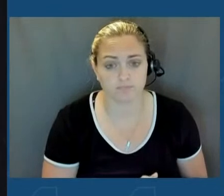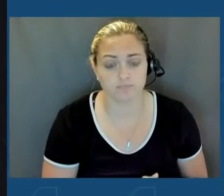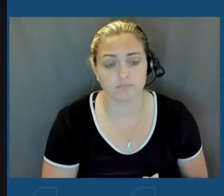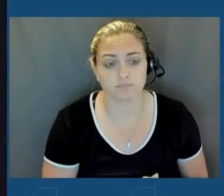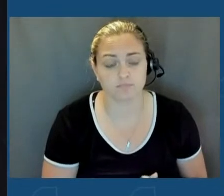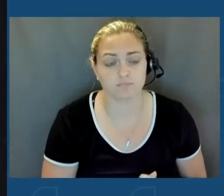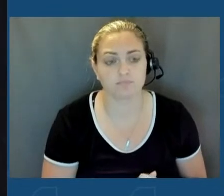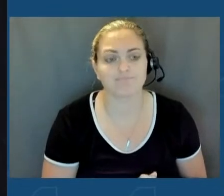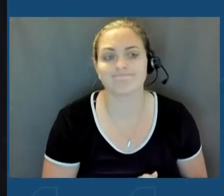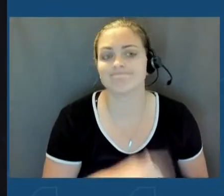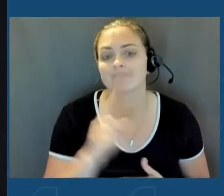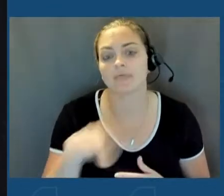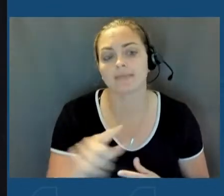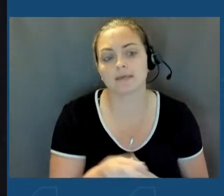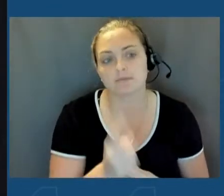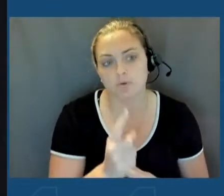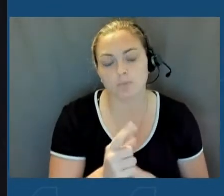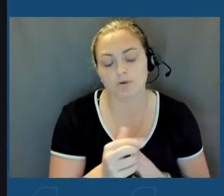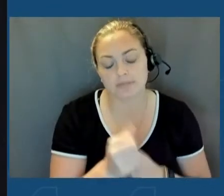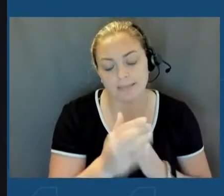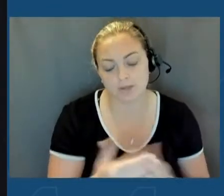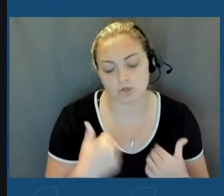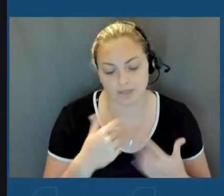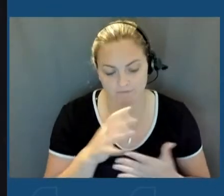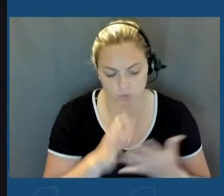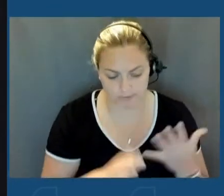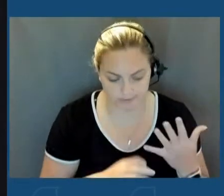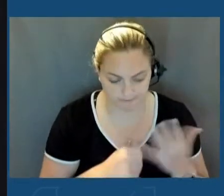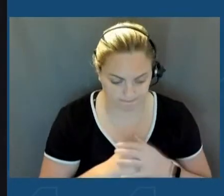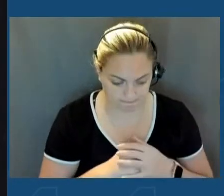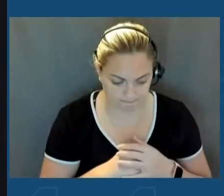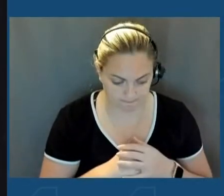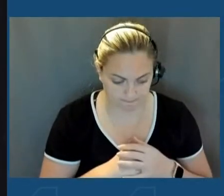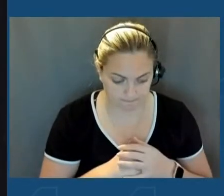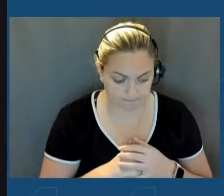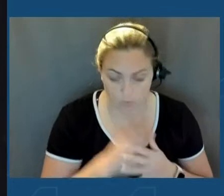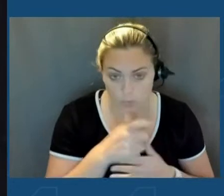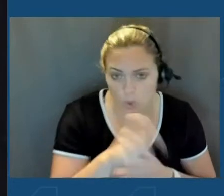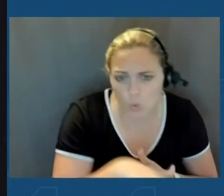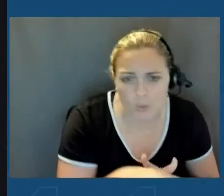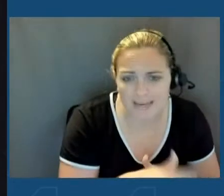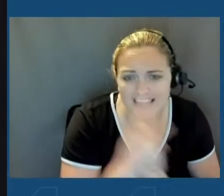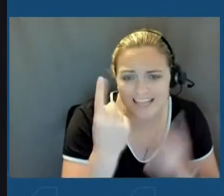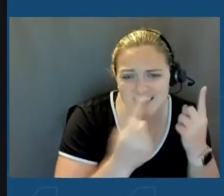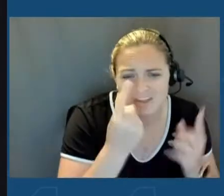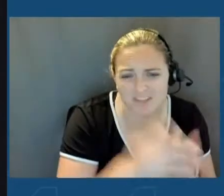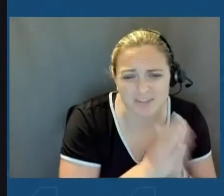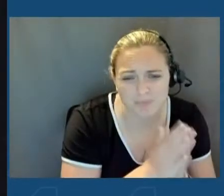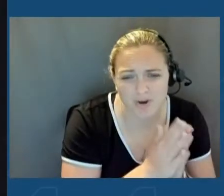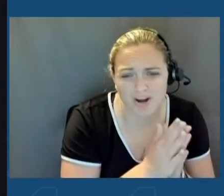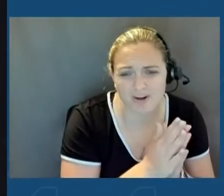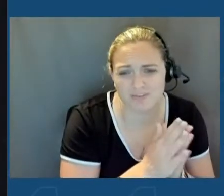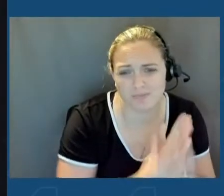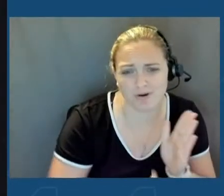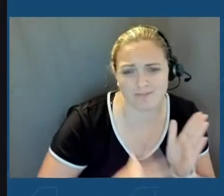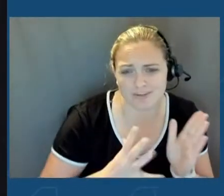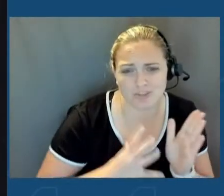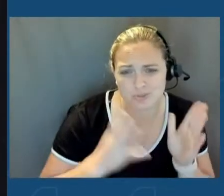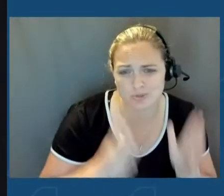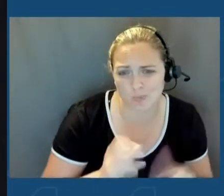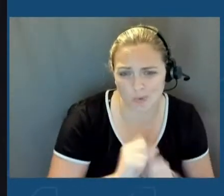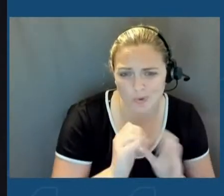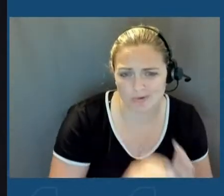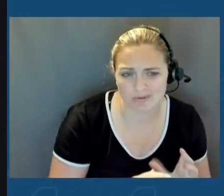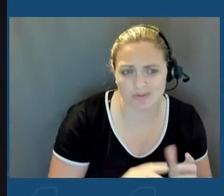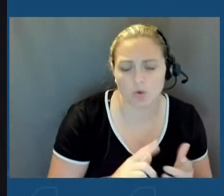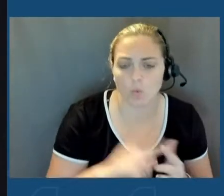In these moments, our leaders have a choice. We don't need thoughts and prayers from our elected officials. We need policy